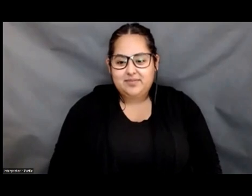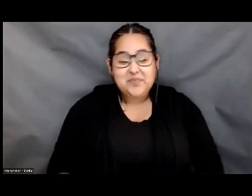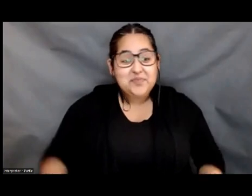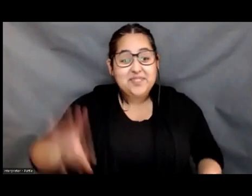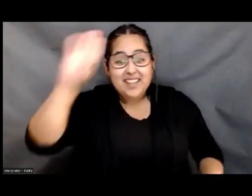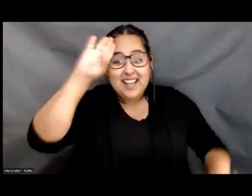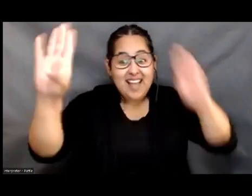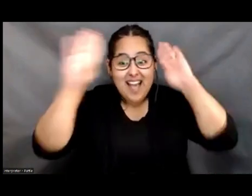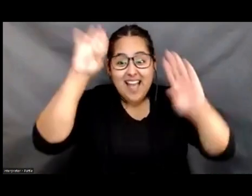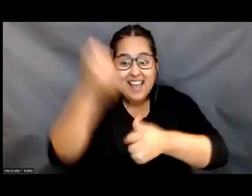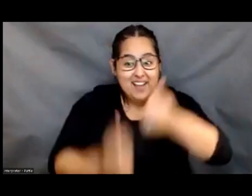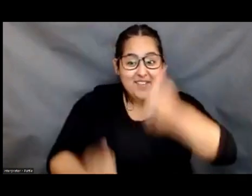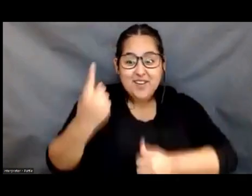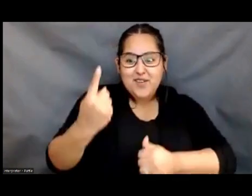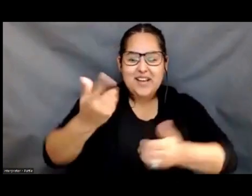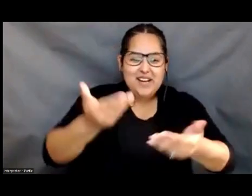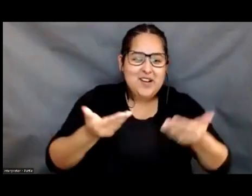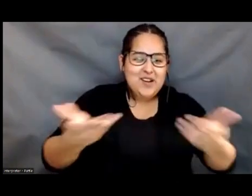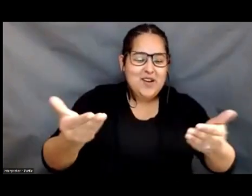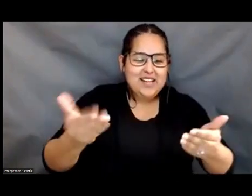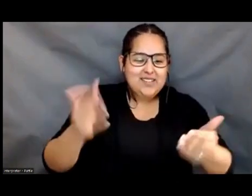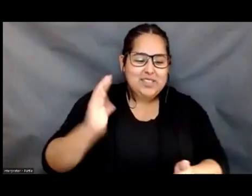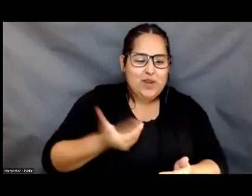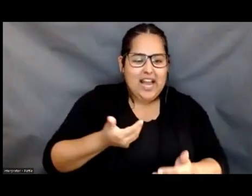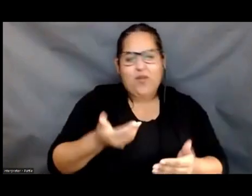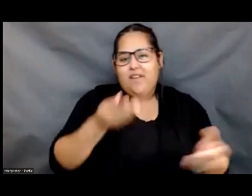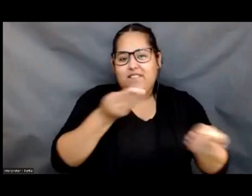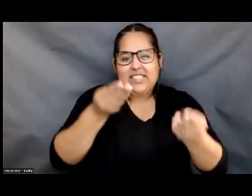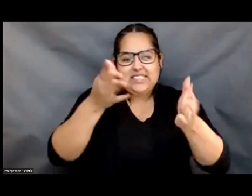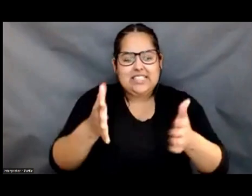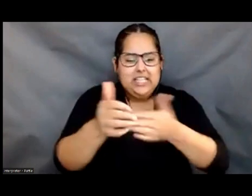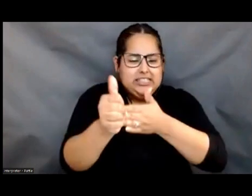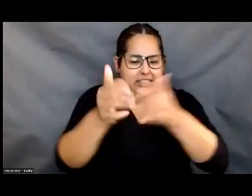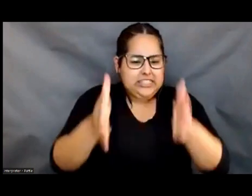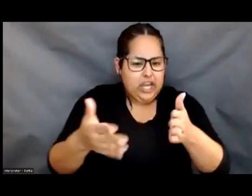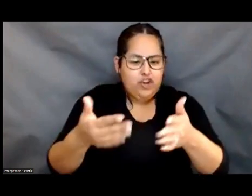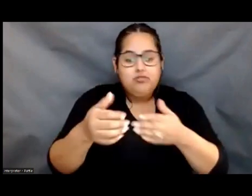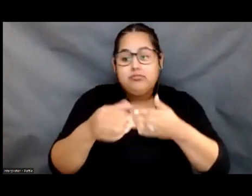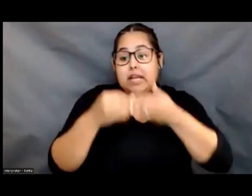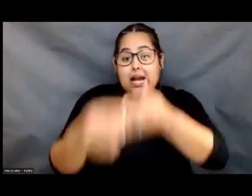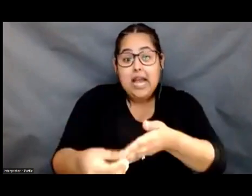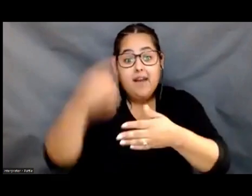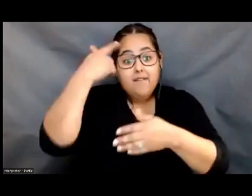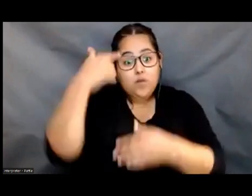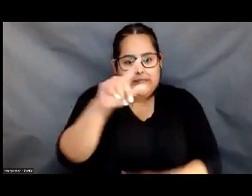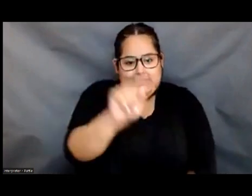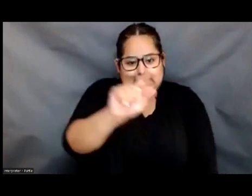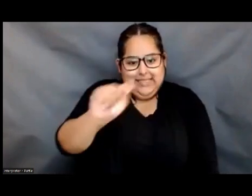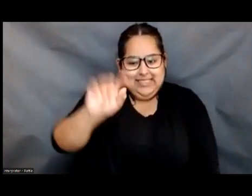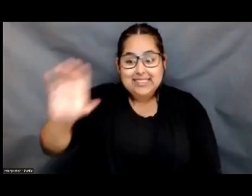Hello, everyone, and welcome to our facilitator guide to TTC, Transition to